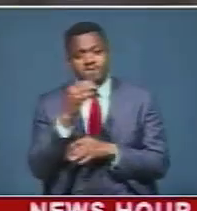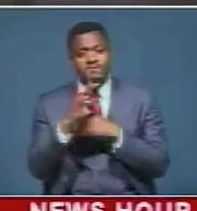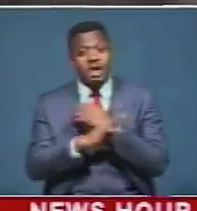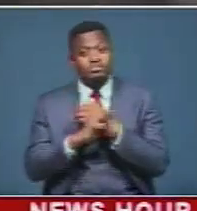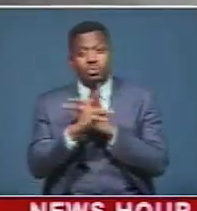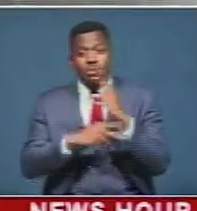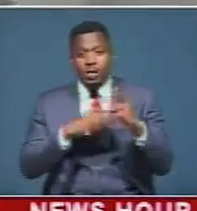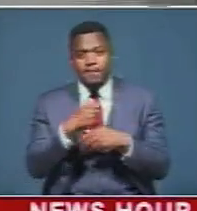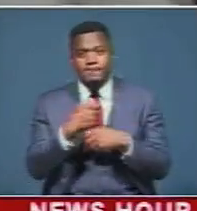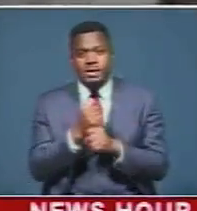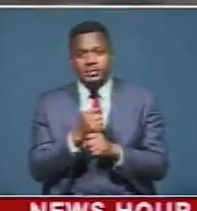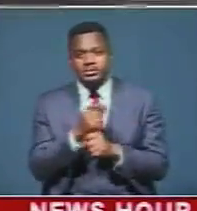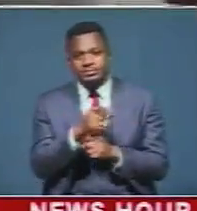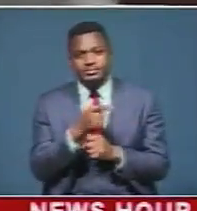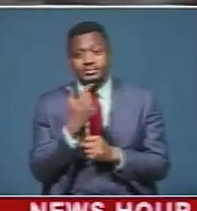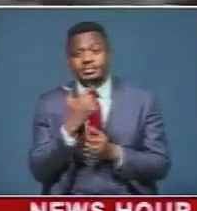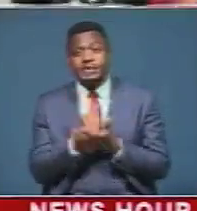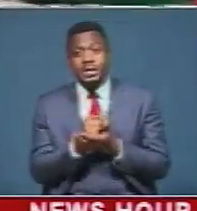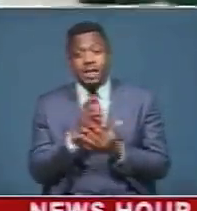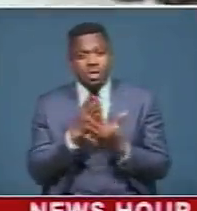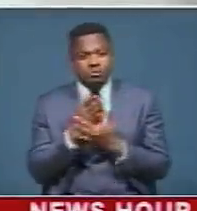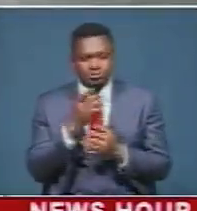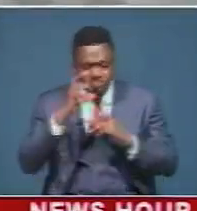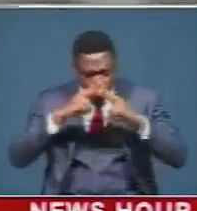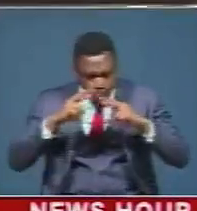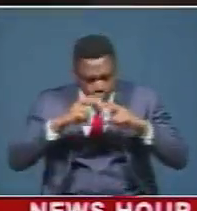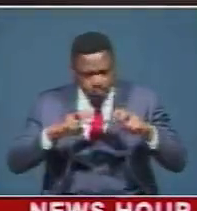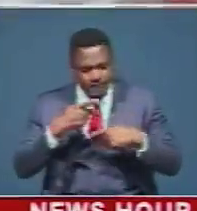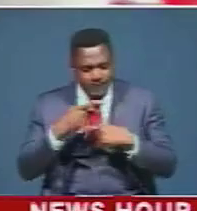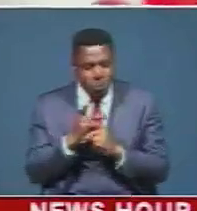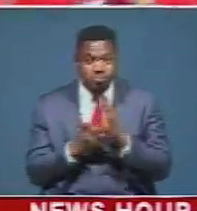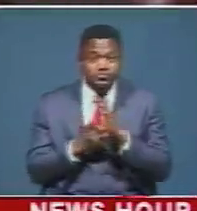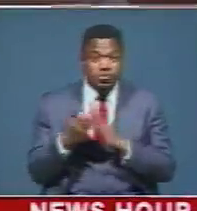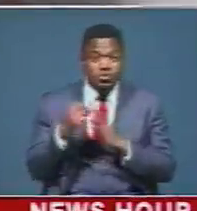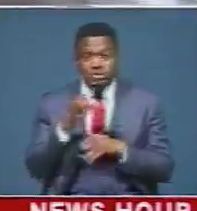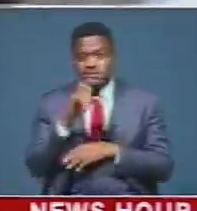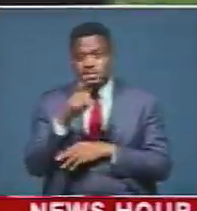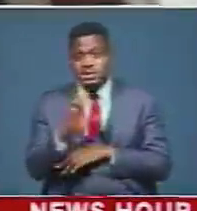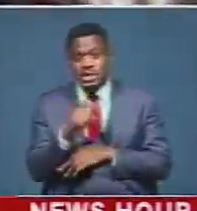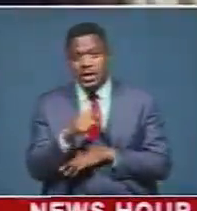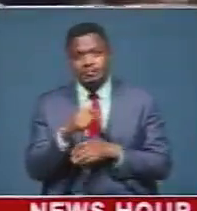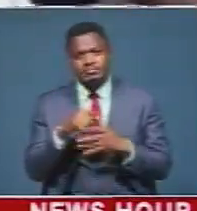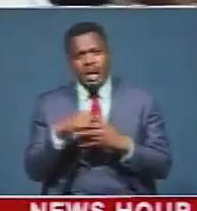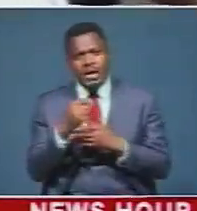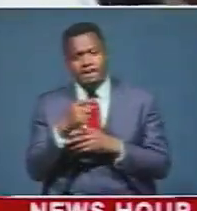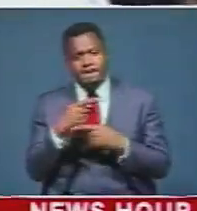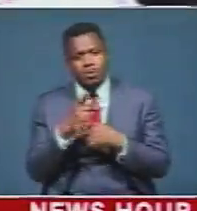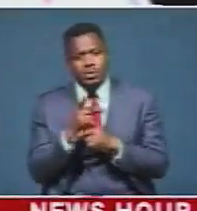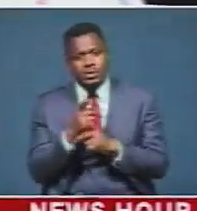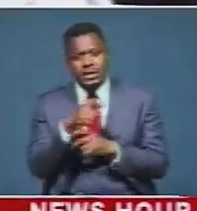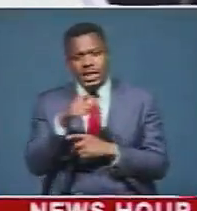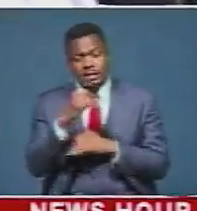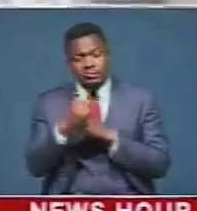the world which can make such a claim. Through intensive research and product development, CPC turns out products which